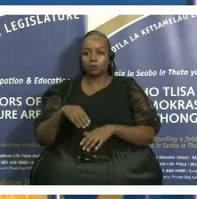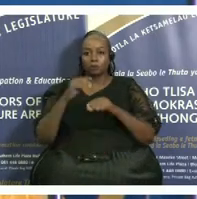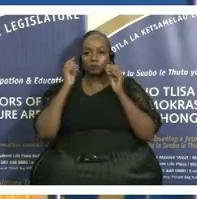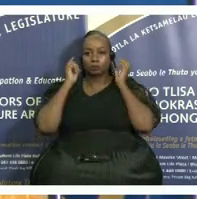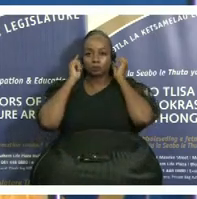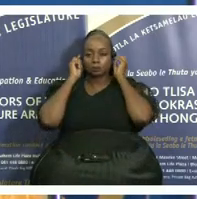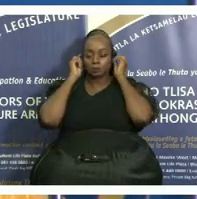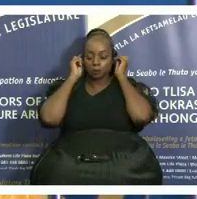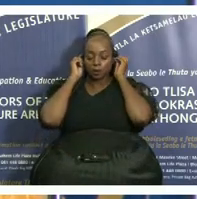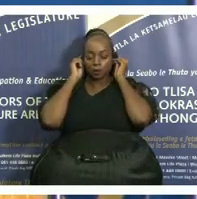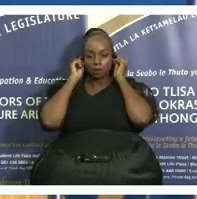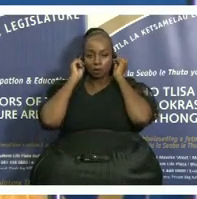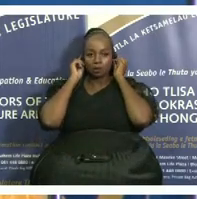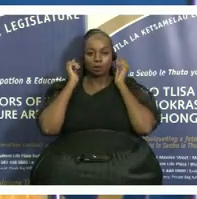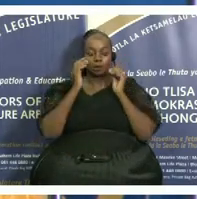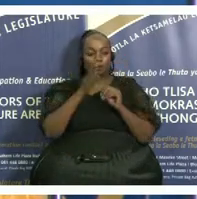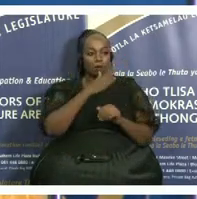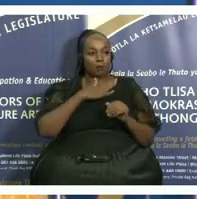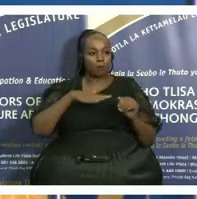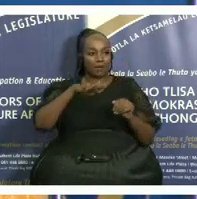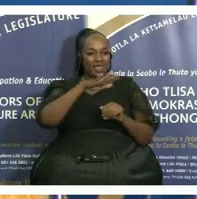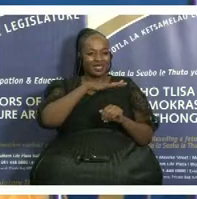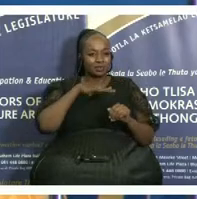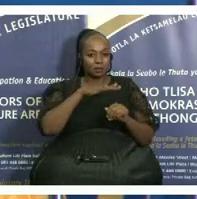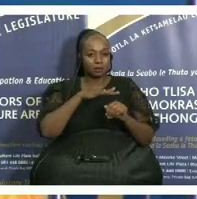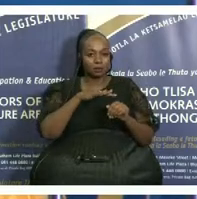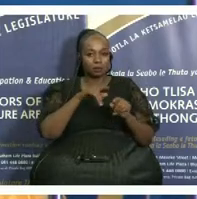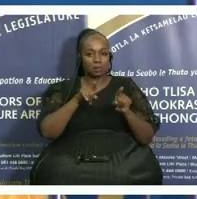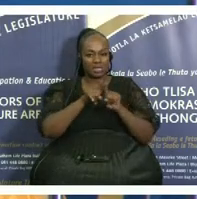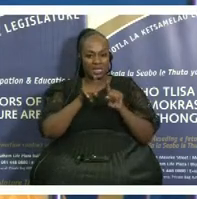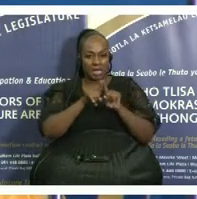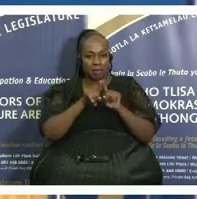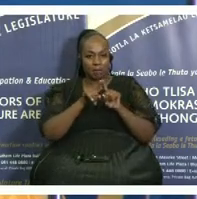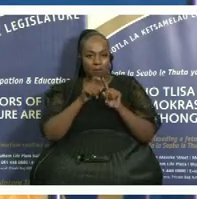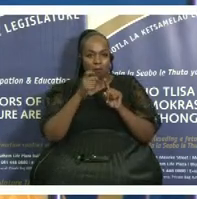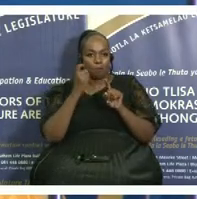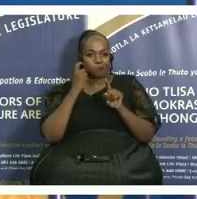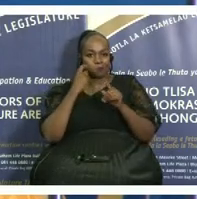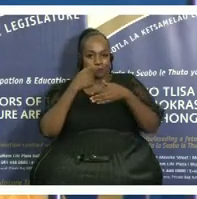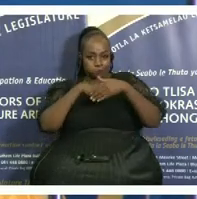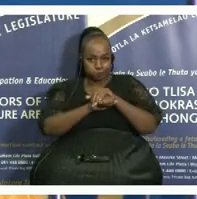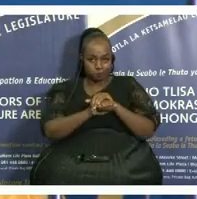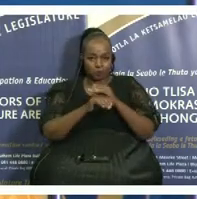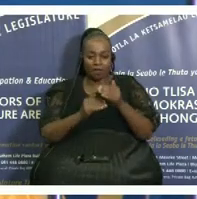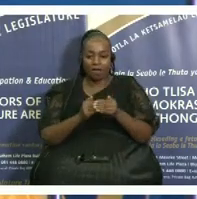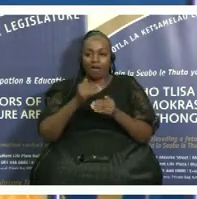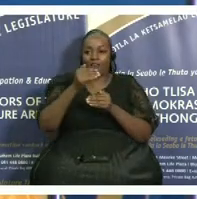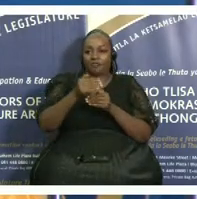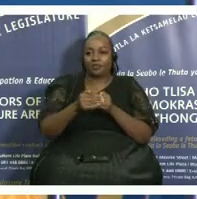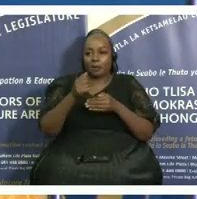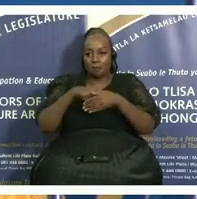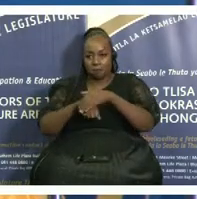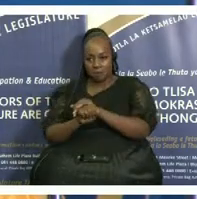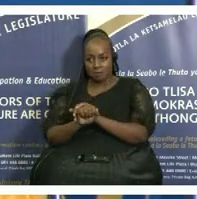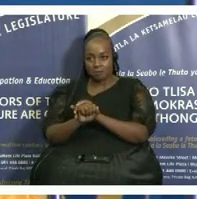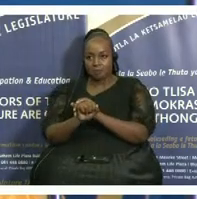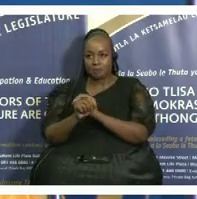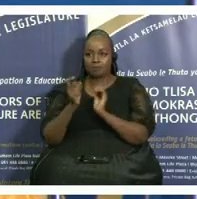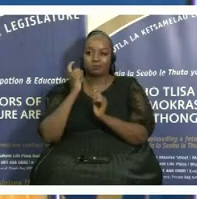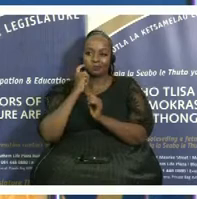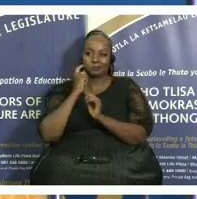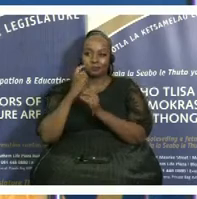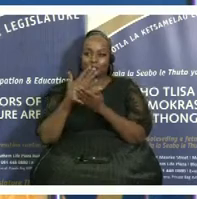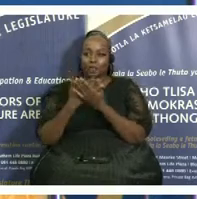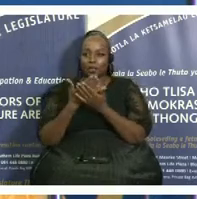be achieved through reducing queues at primary healthcare facilities through the use of alternative chronic